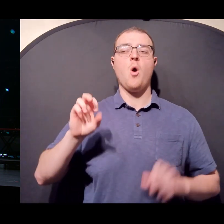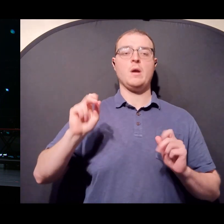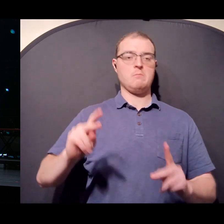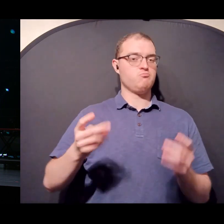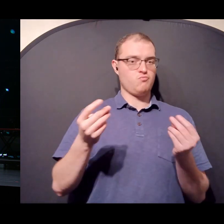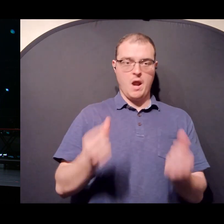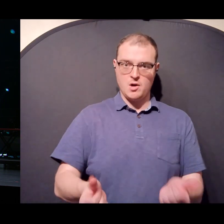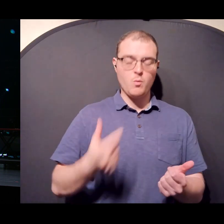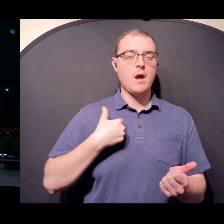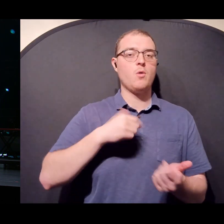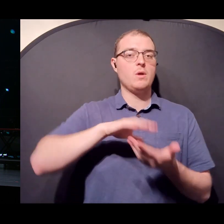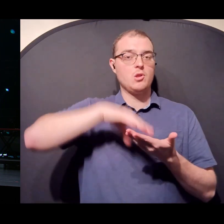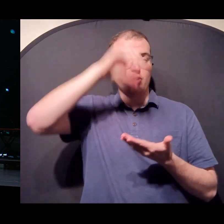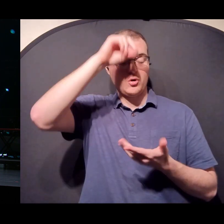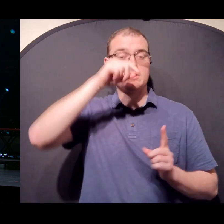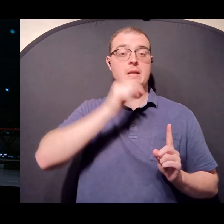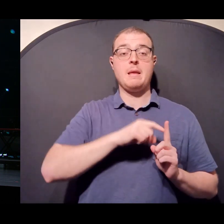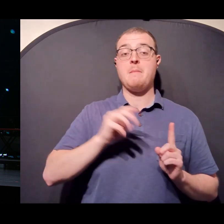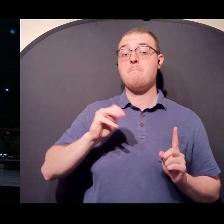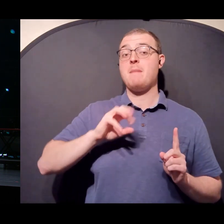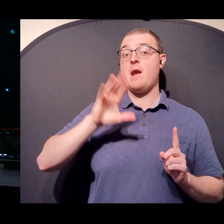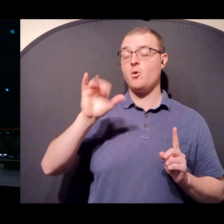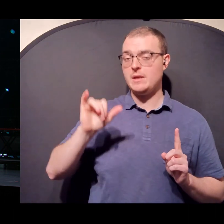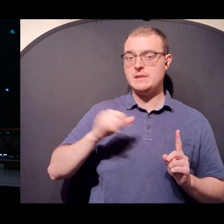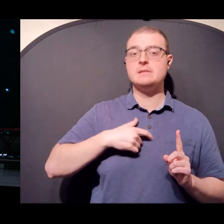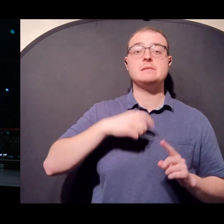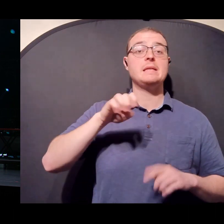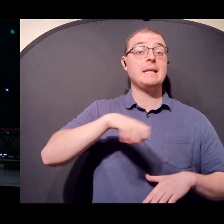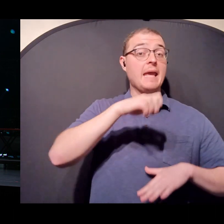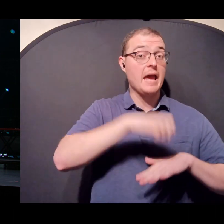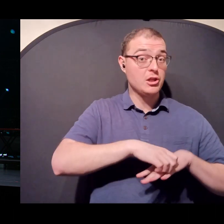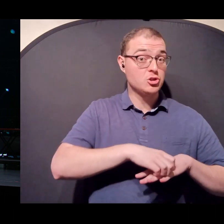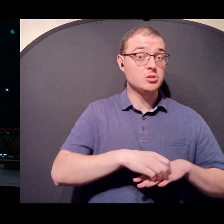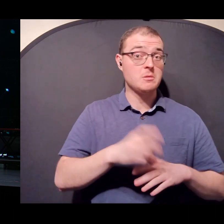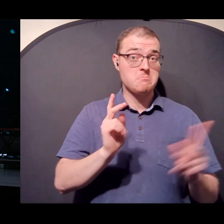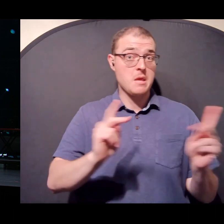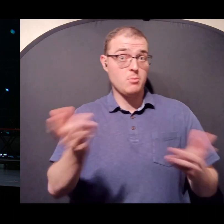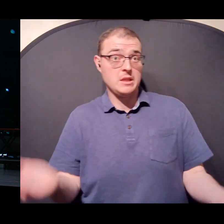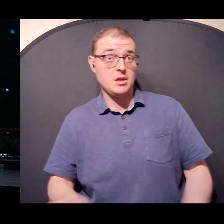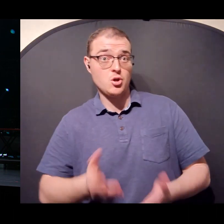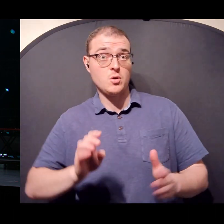Mary is pledged, or in other words, engaged. Any engaged people in the house today?